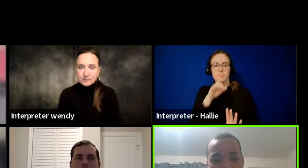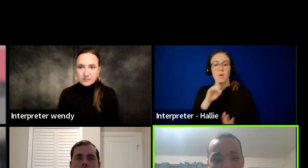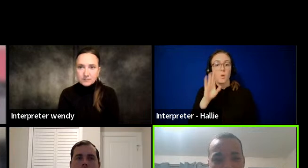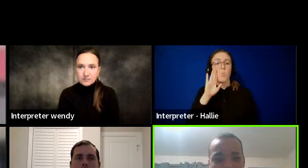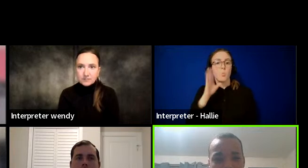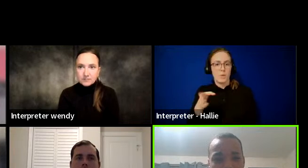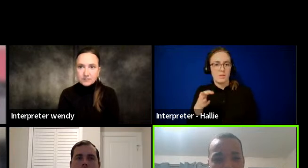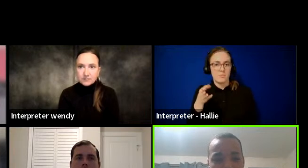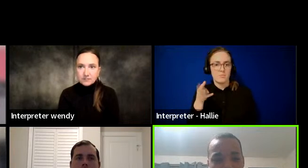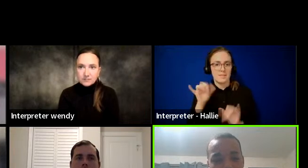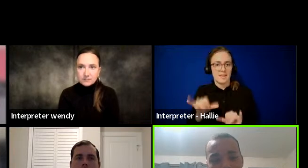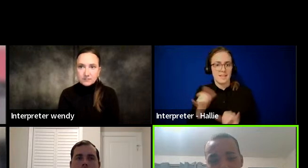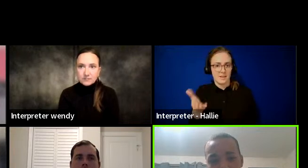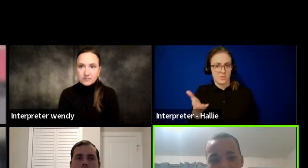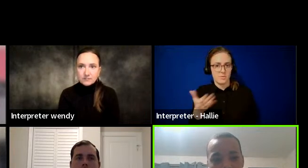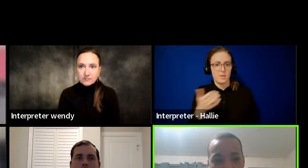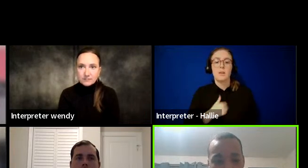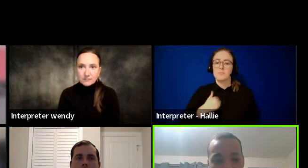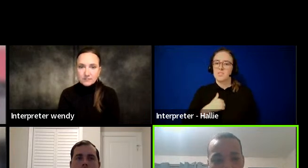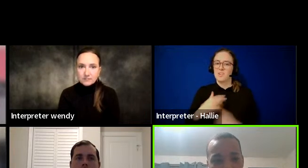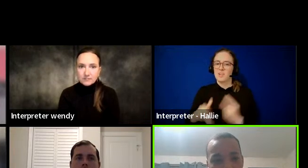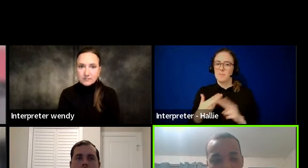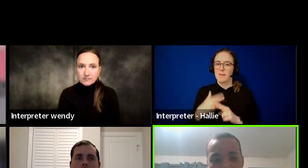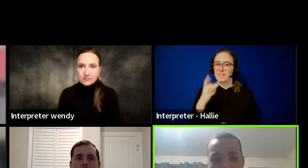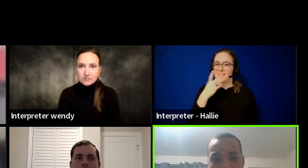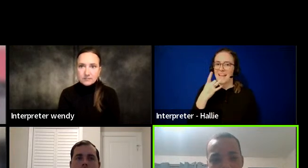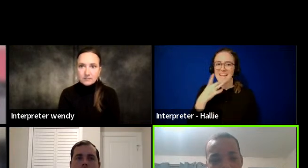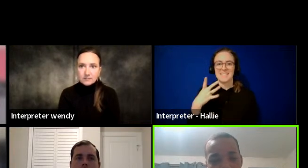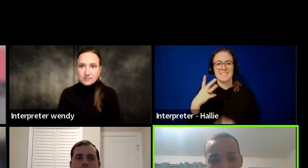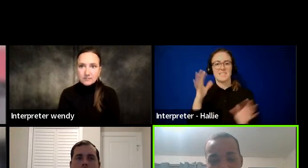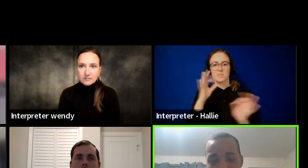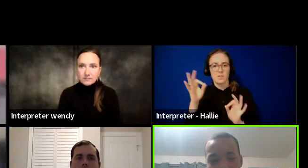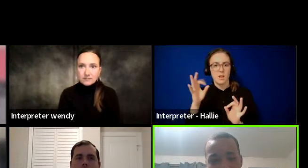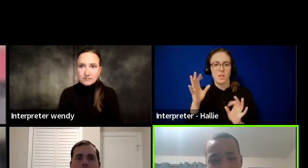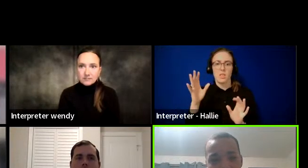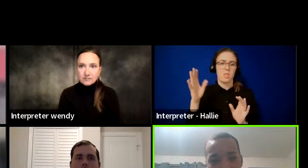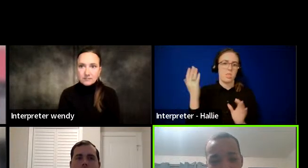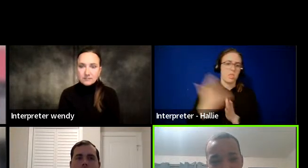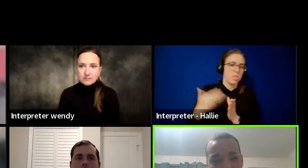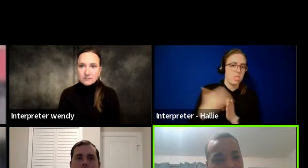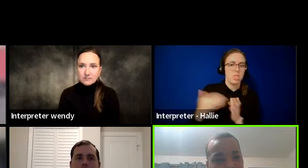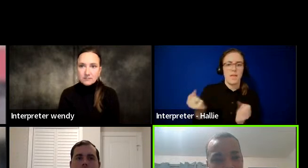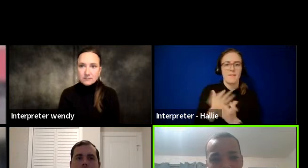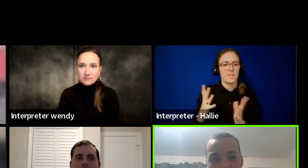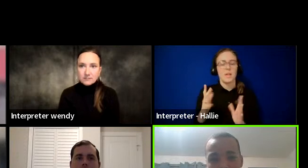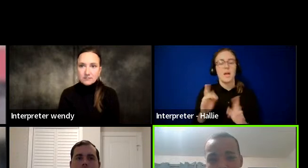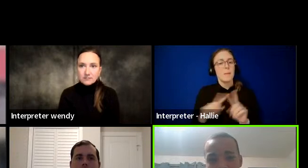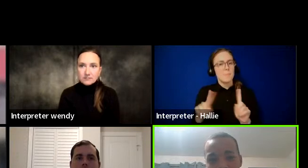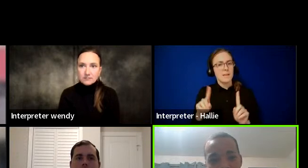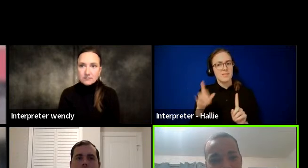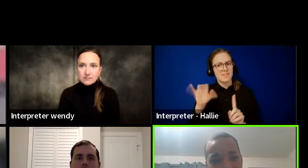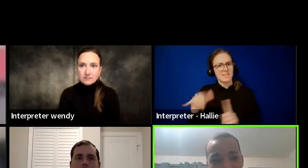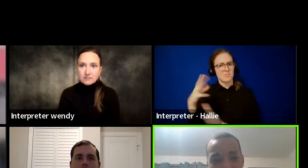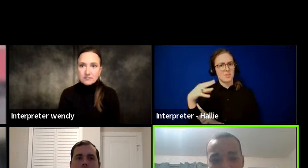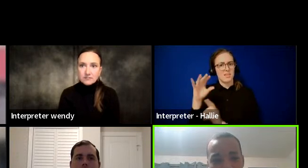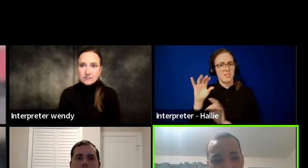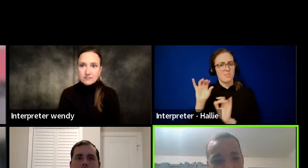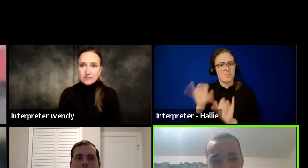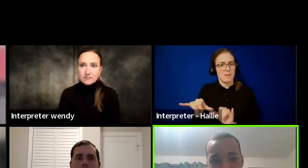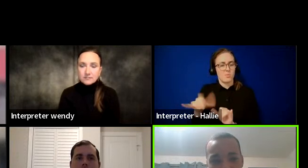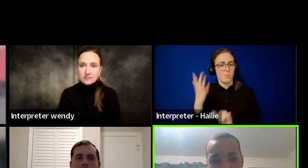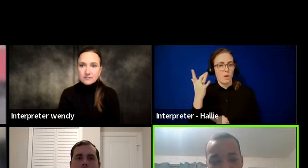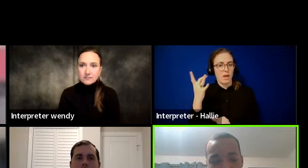do apologize for the lights and all of that, but you know, it's there to protect lives, and I